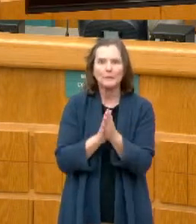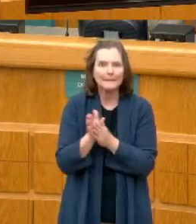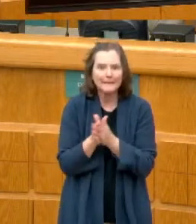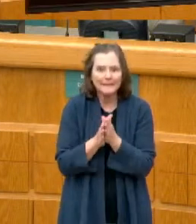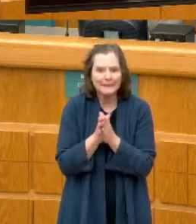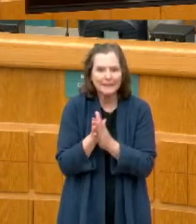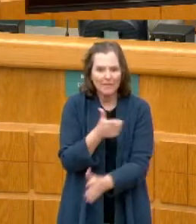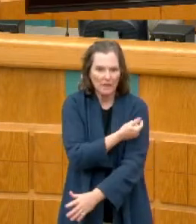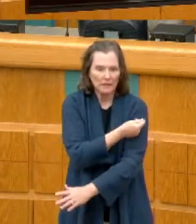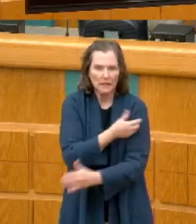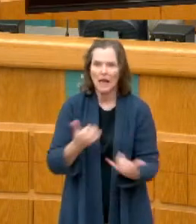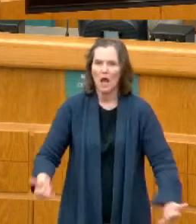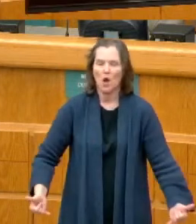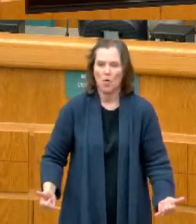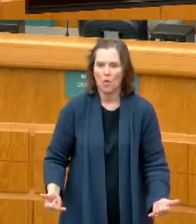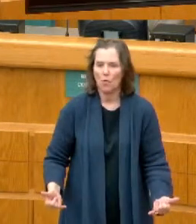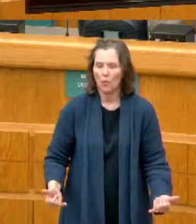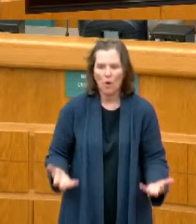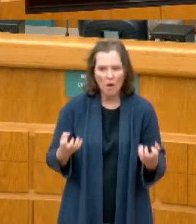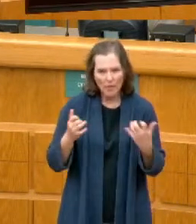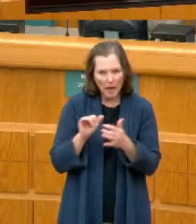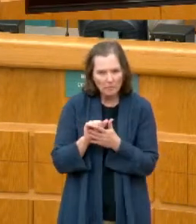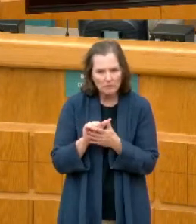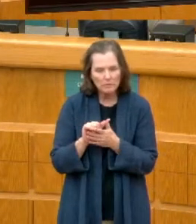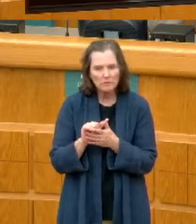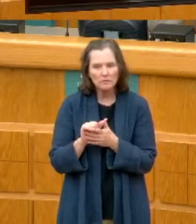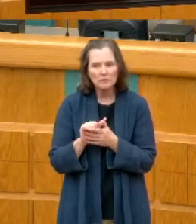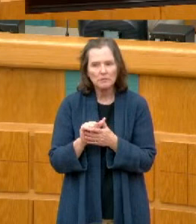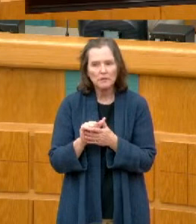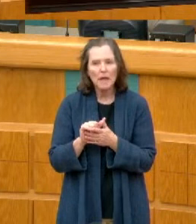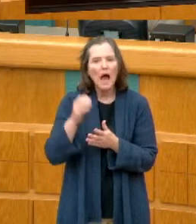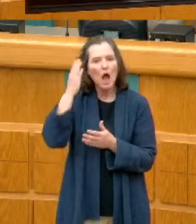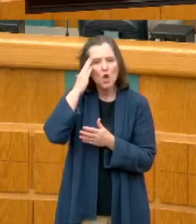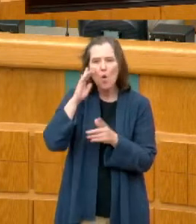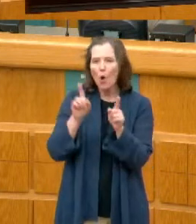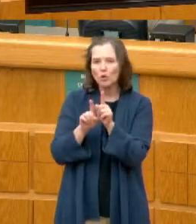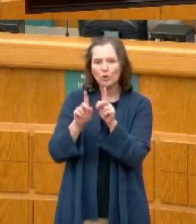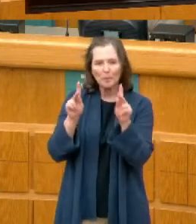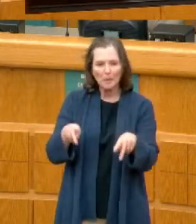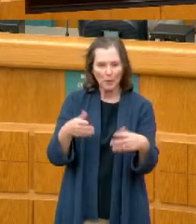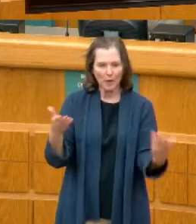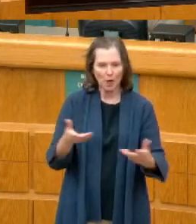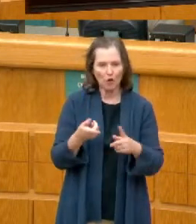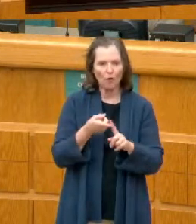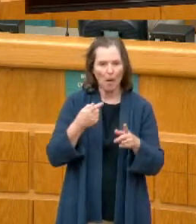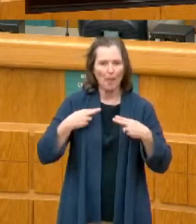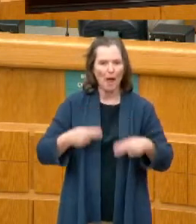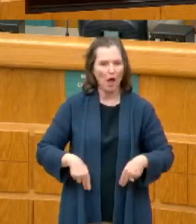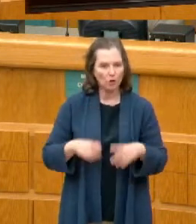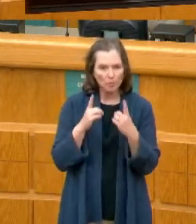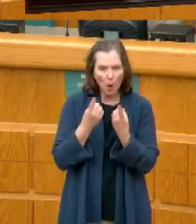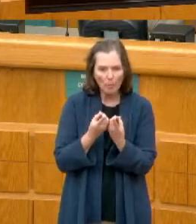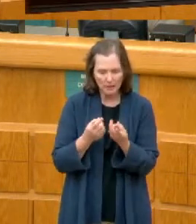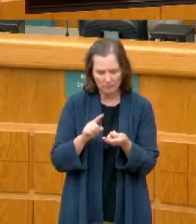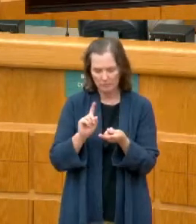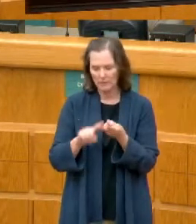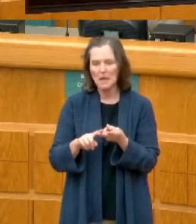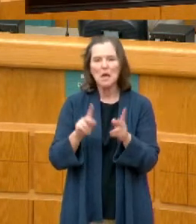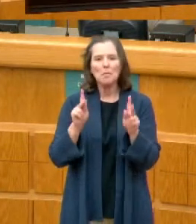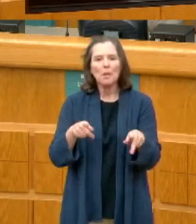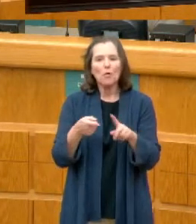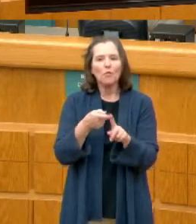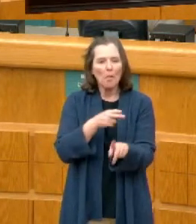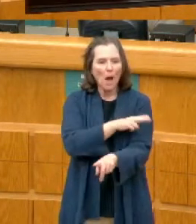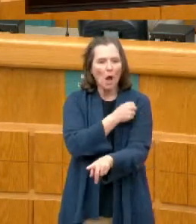of the hospitals that have joined us here today wish that as well. Now, there's many of you that are on the fence, that you just need